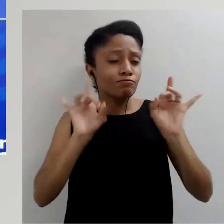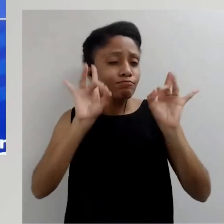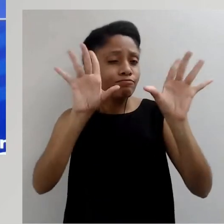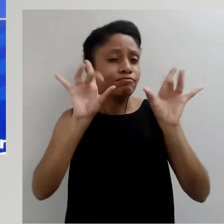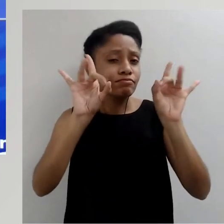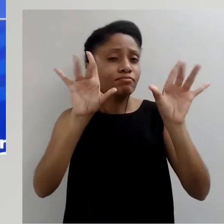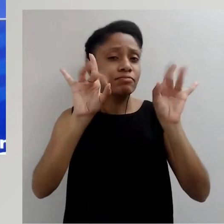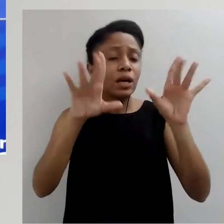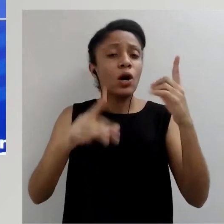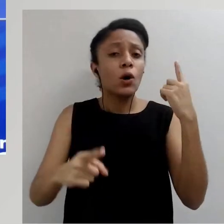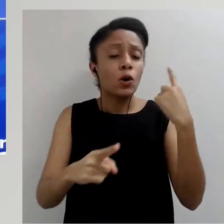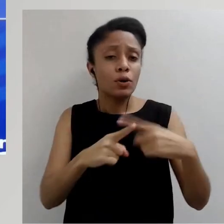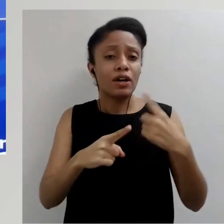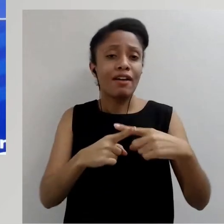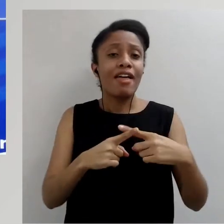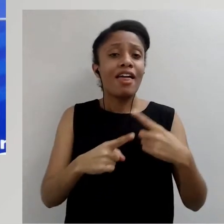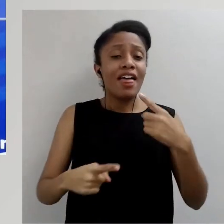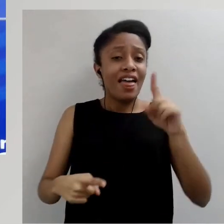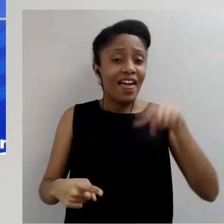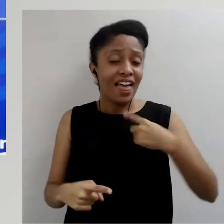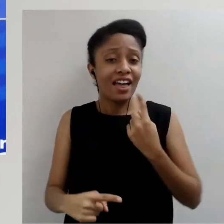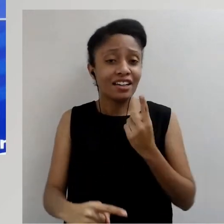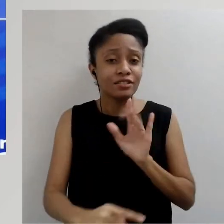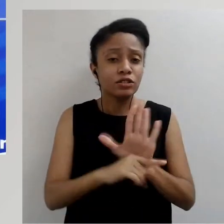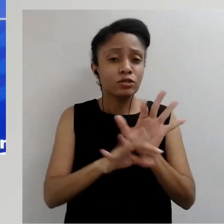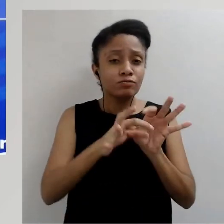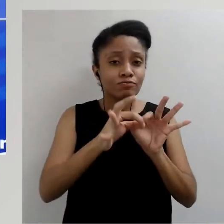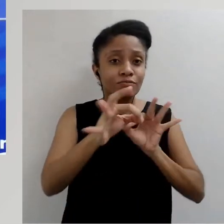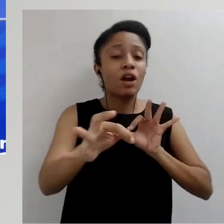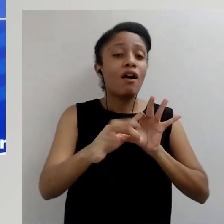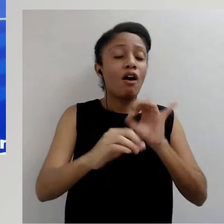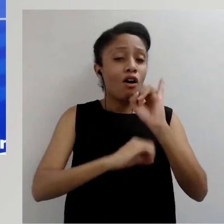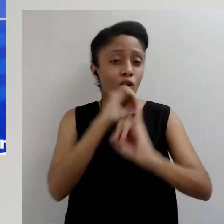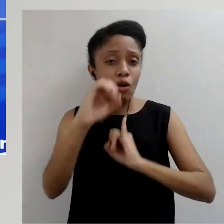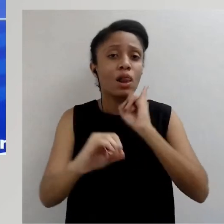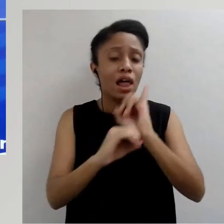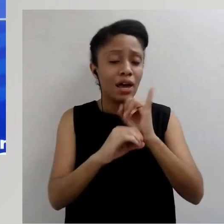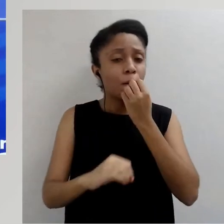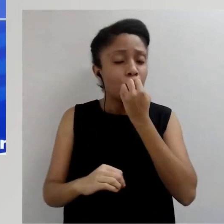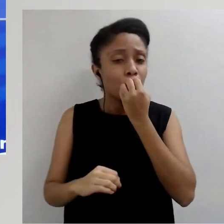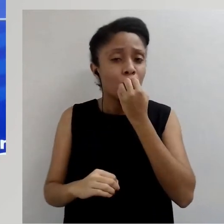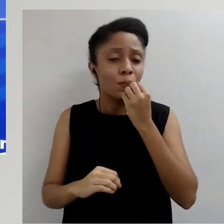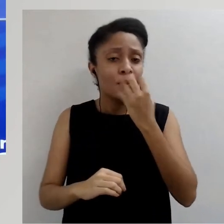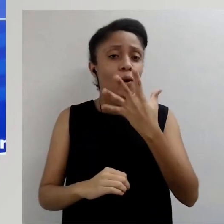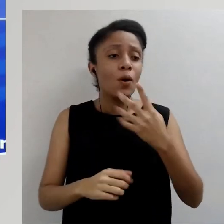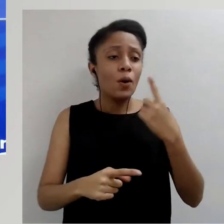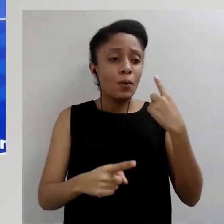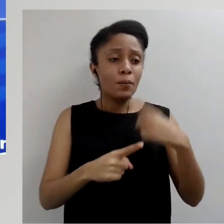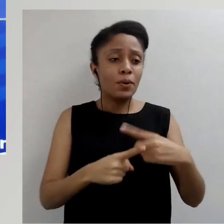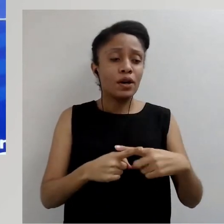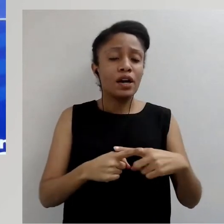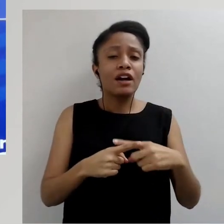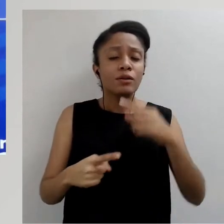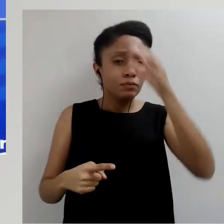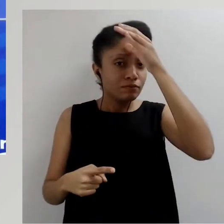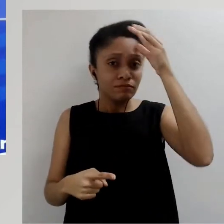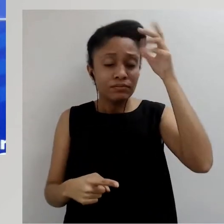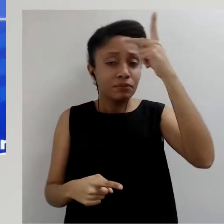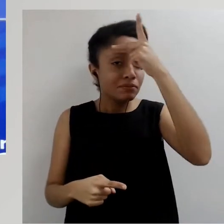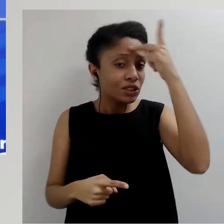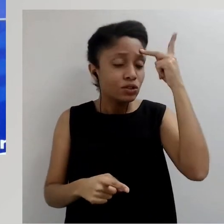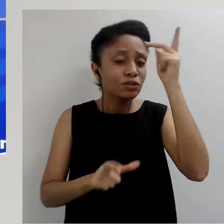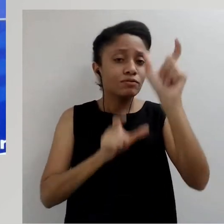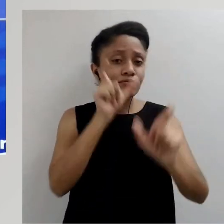with excellence. So having this work in the digital environment, and we had a lot of work on that with investments